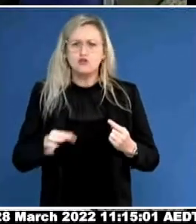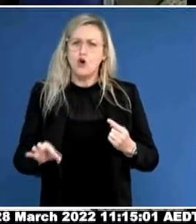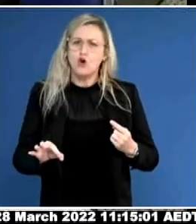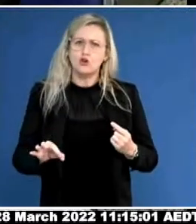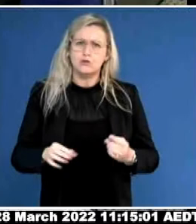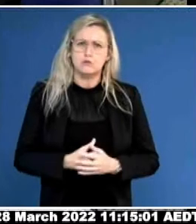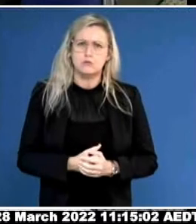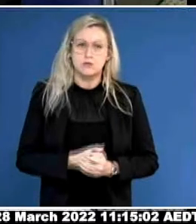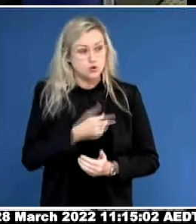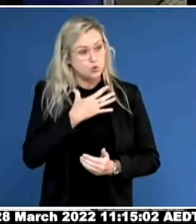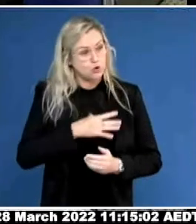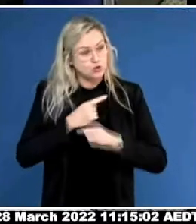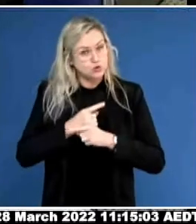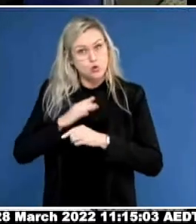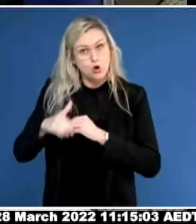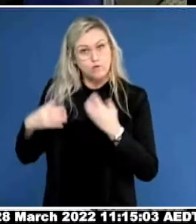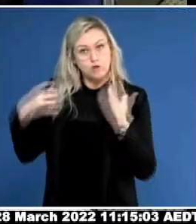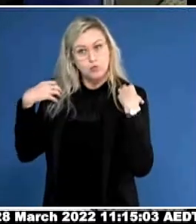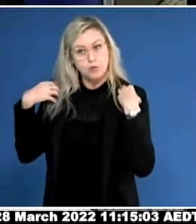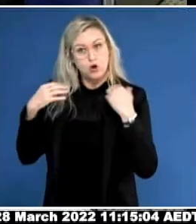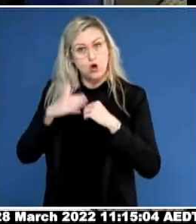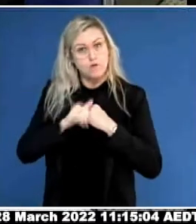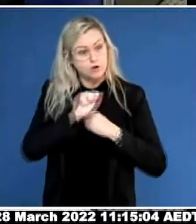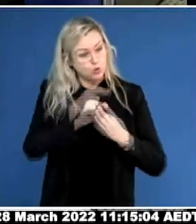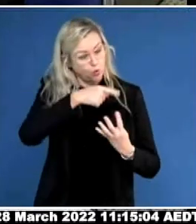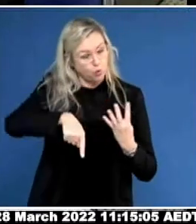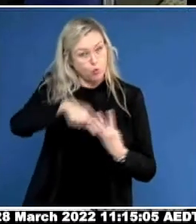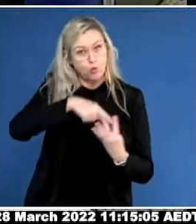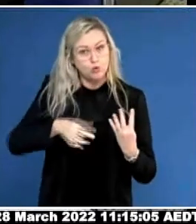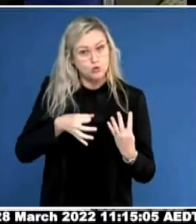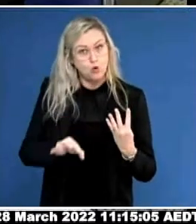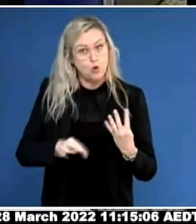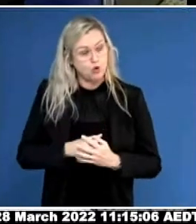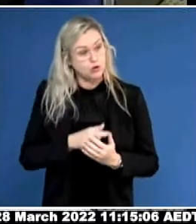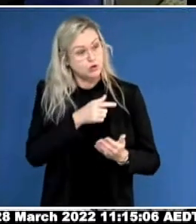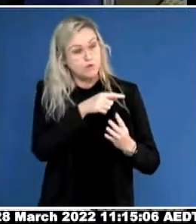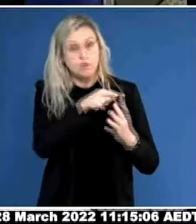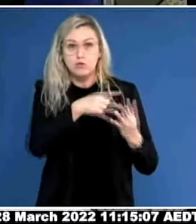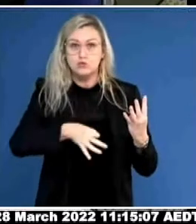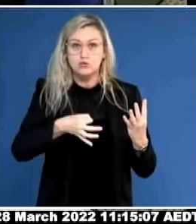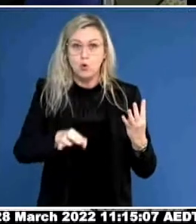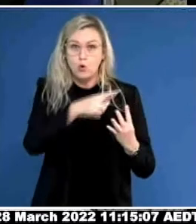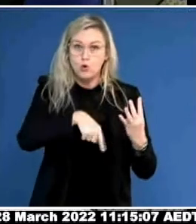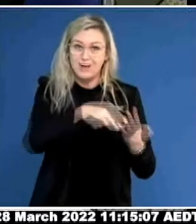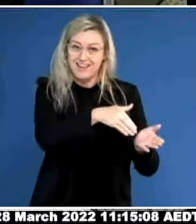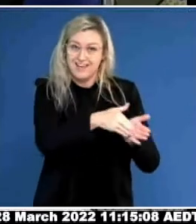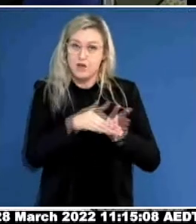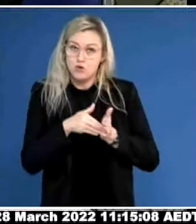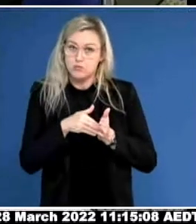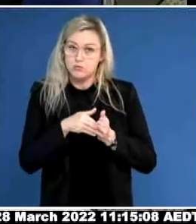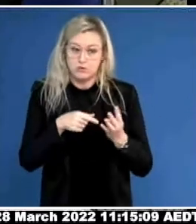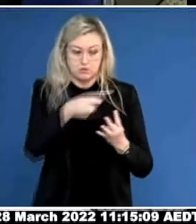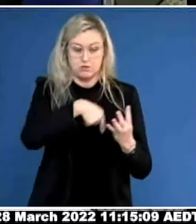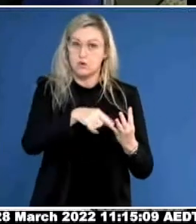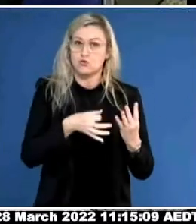Royal Commission about how your dogs have really helped you and how your dogs are always there for you?